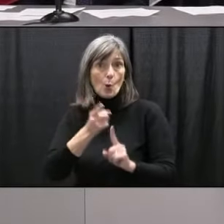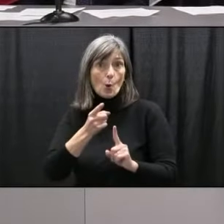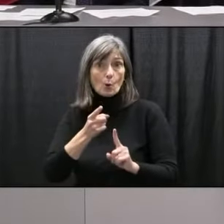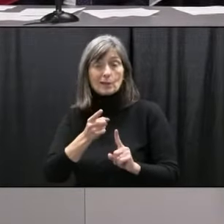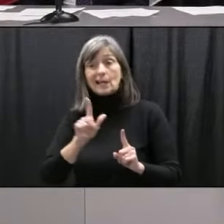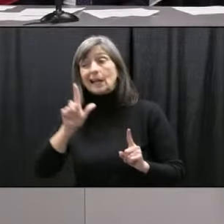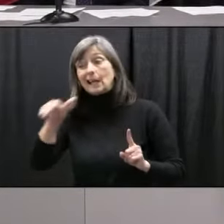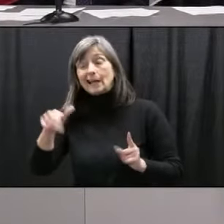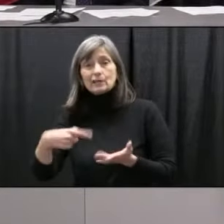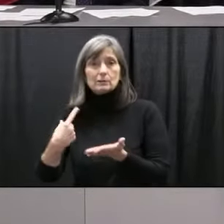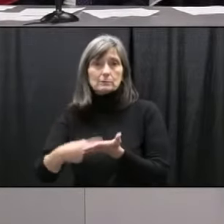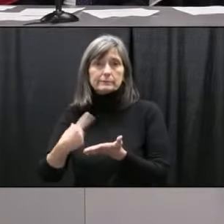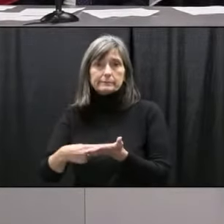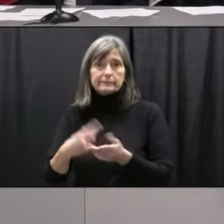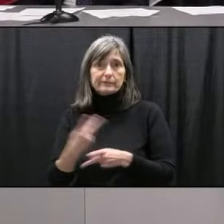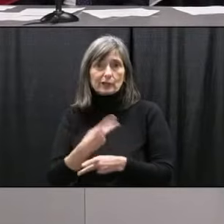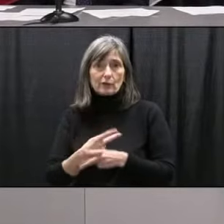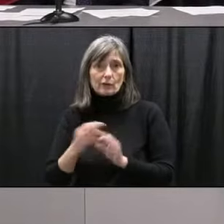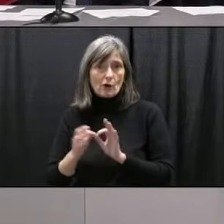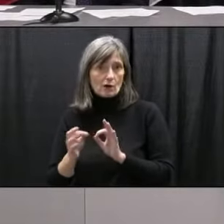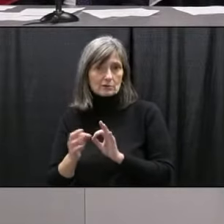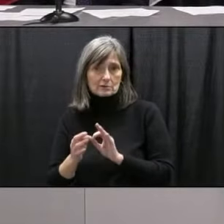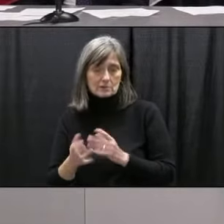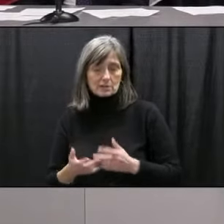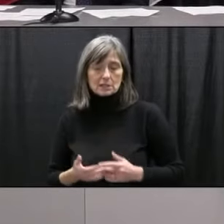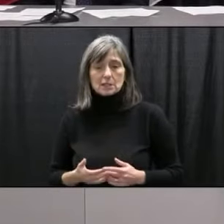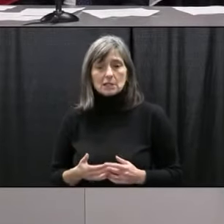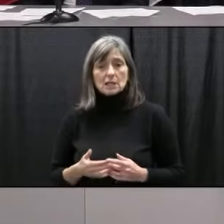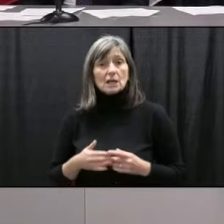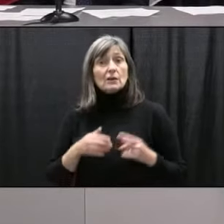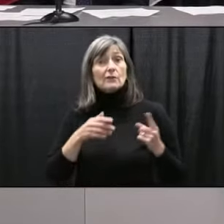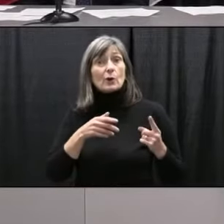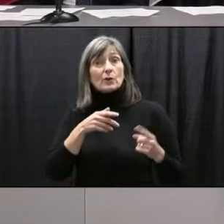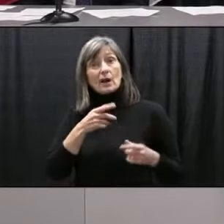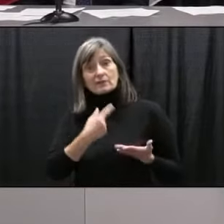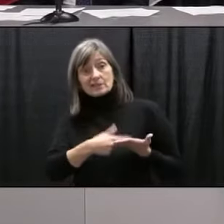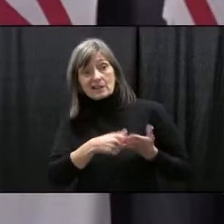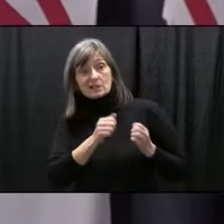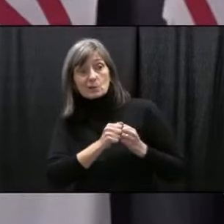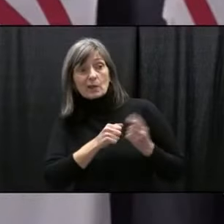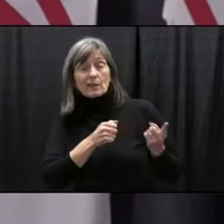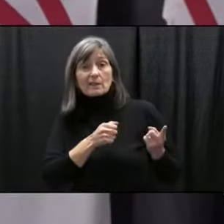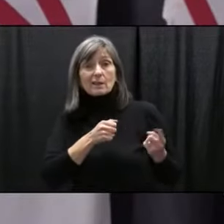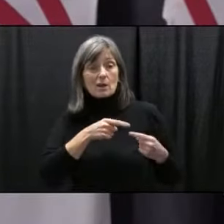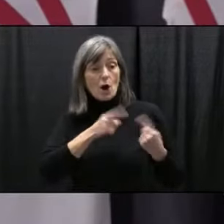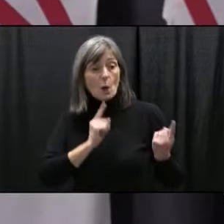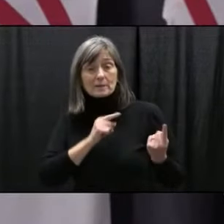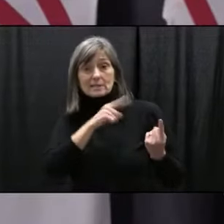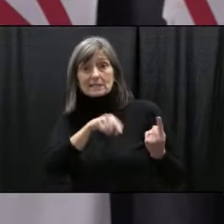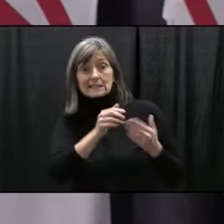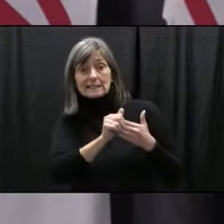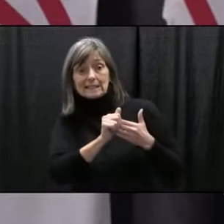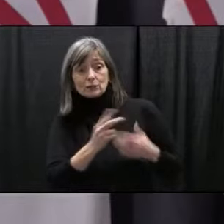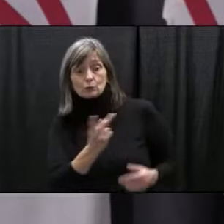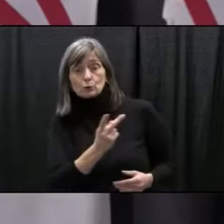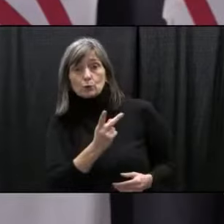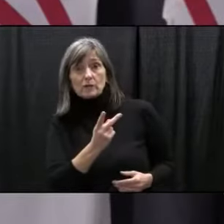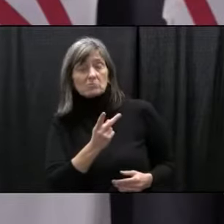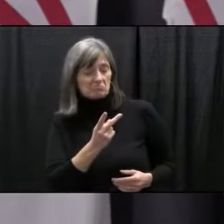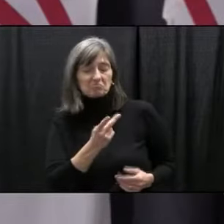time to sort out the costs after. I've spoken with the opposition leaders, and they are both on board with respect to